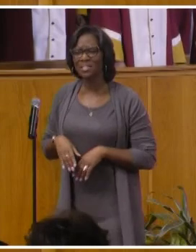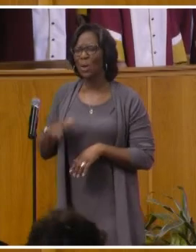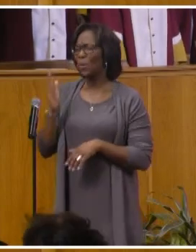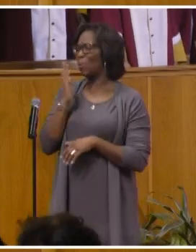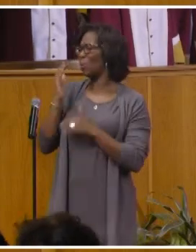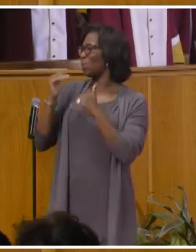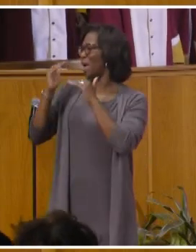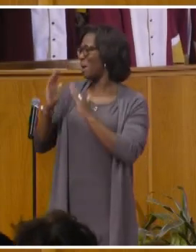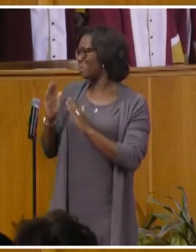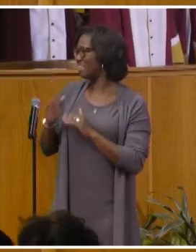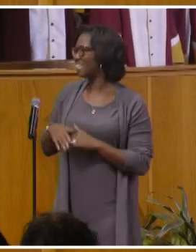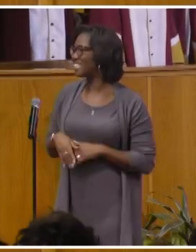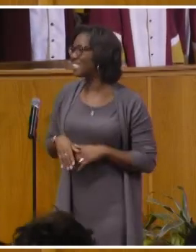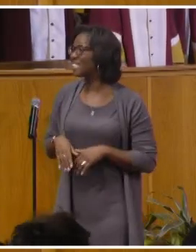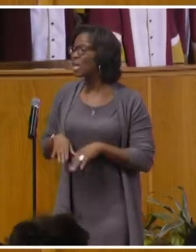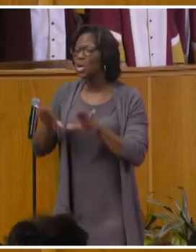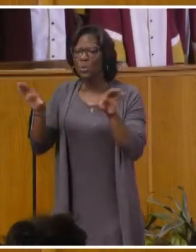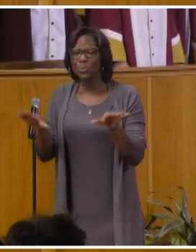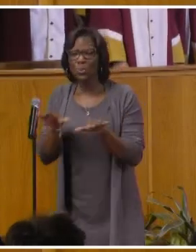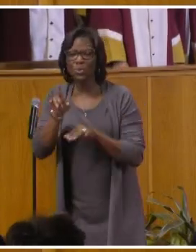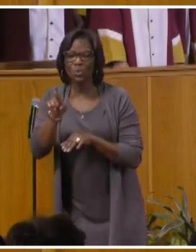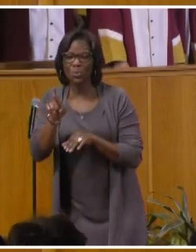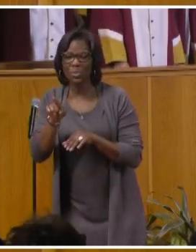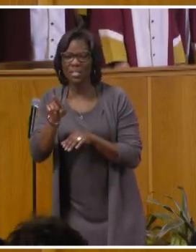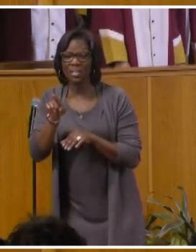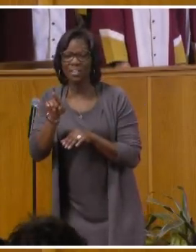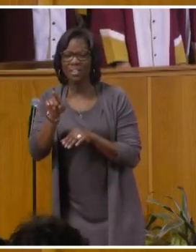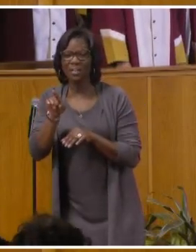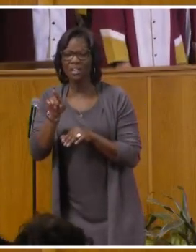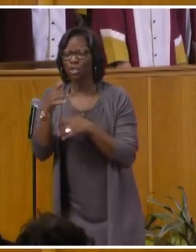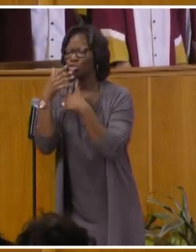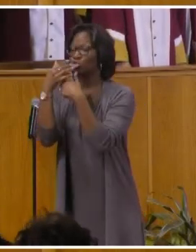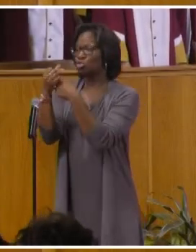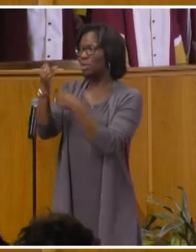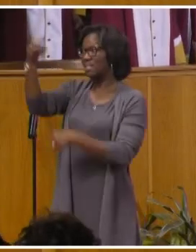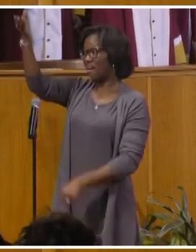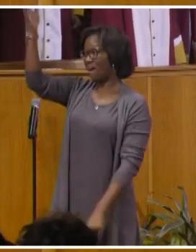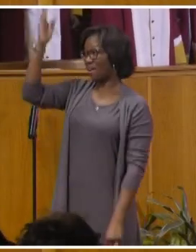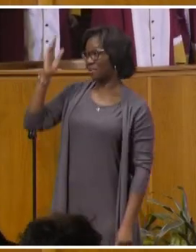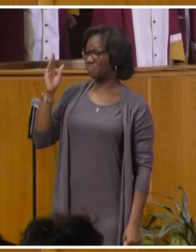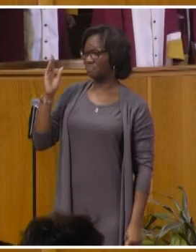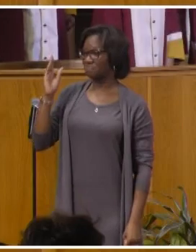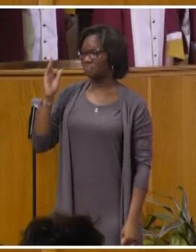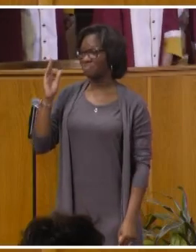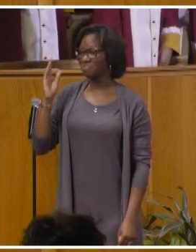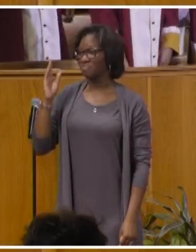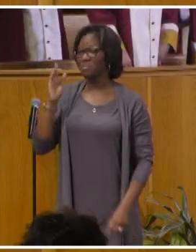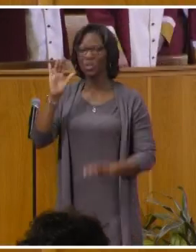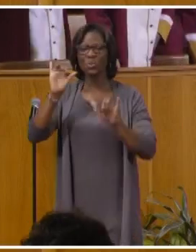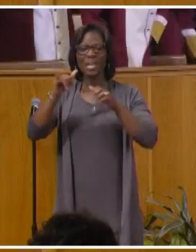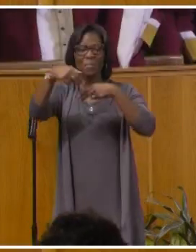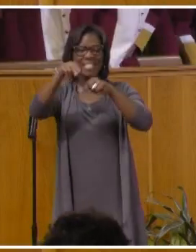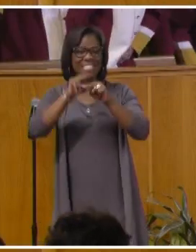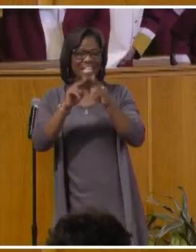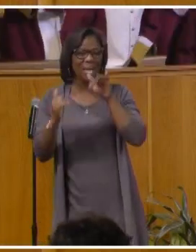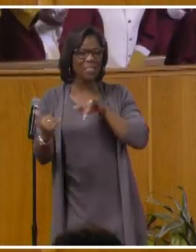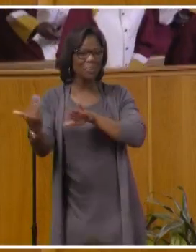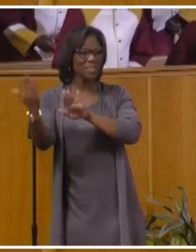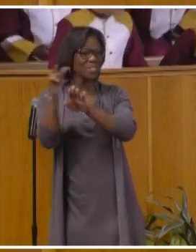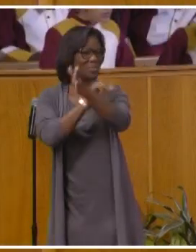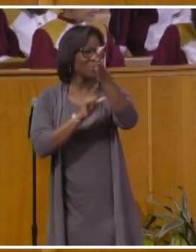Oh, neighbor. Oh neighbor, do you trust God? You may be seated in the presence of the